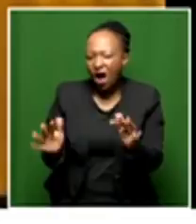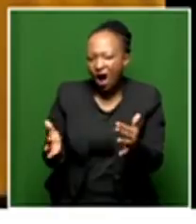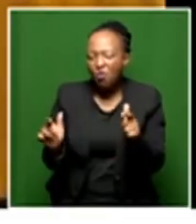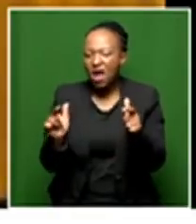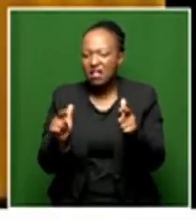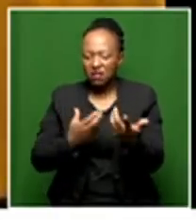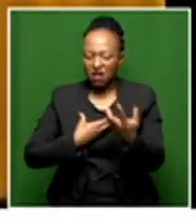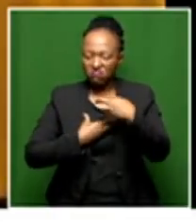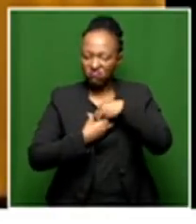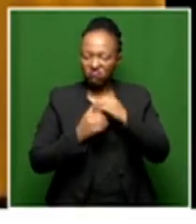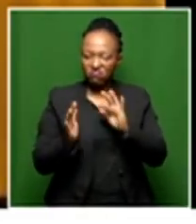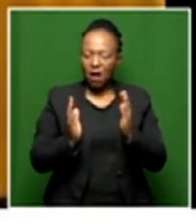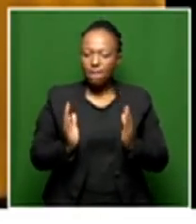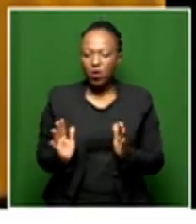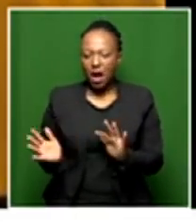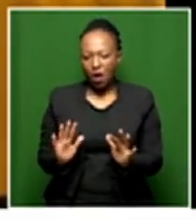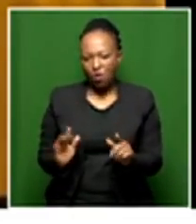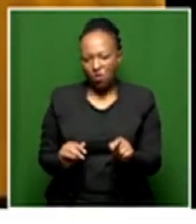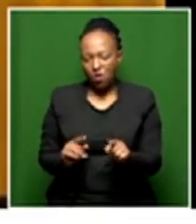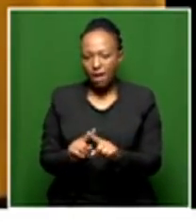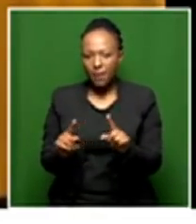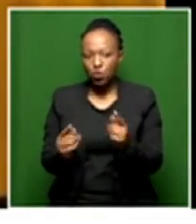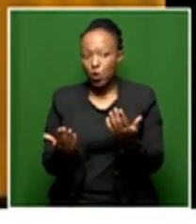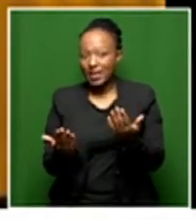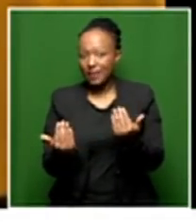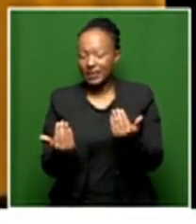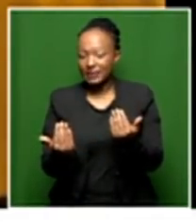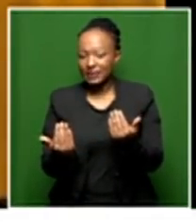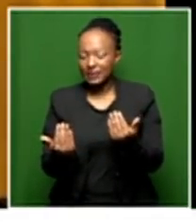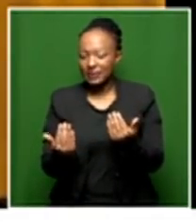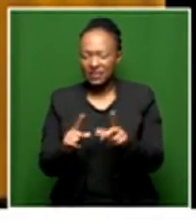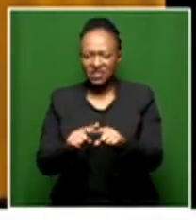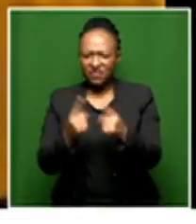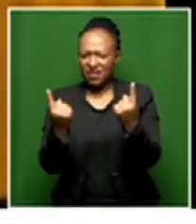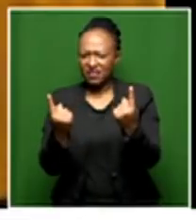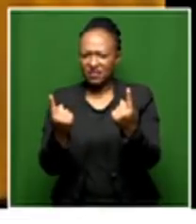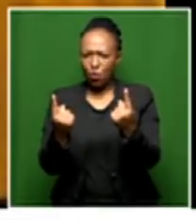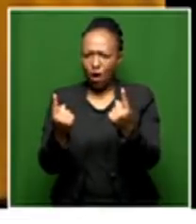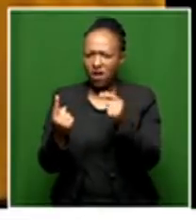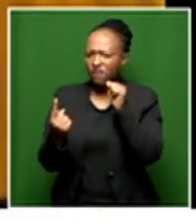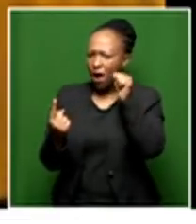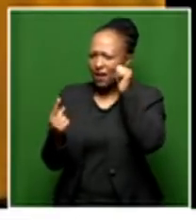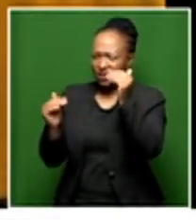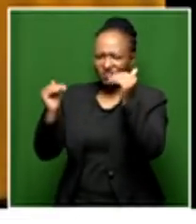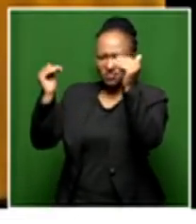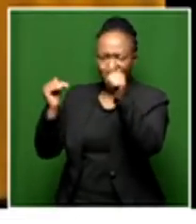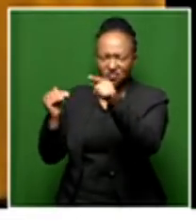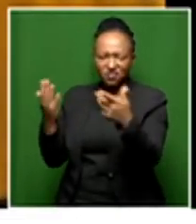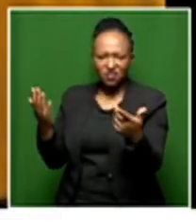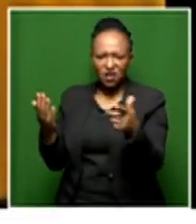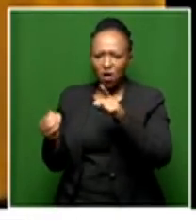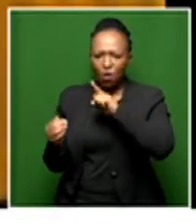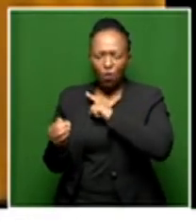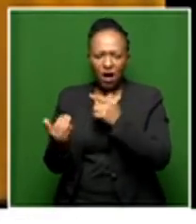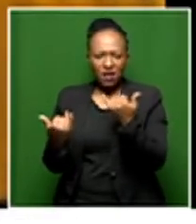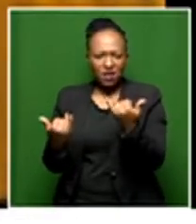the vaccine. We don't expect that their reactions will be different from that of adults because at the moment we're not